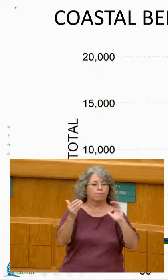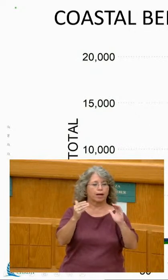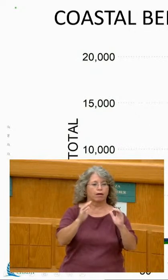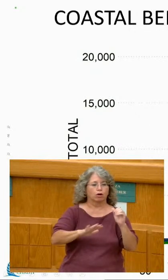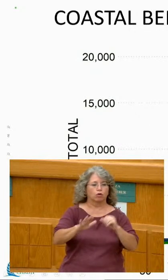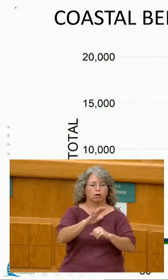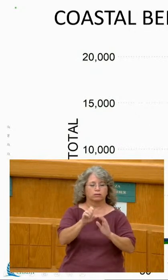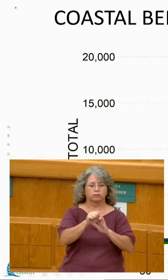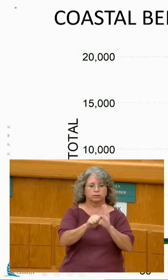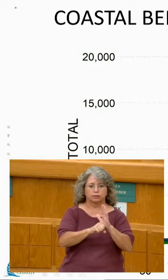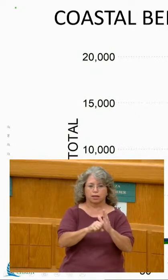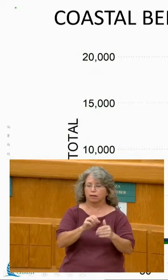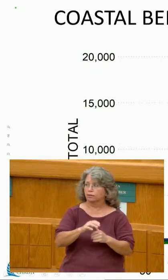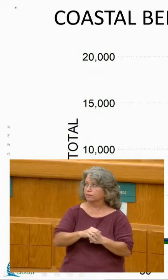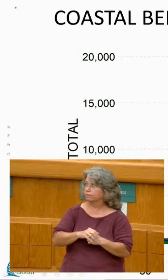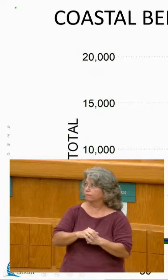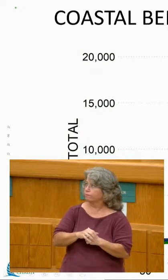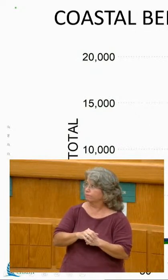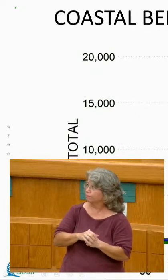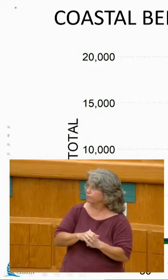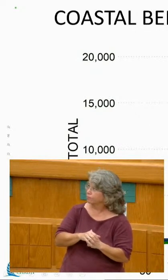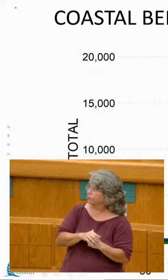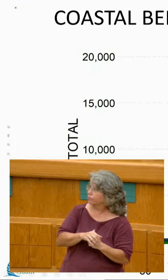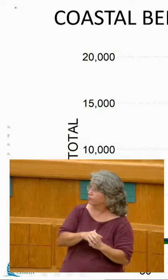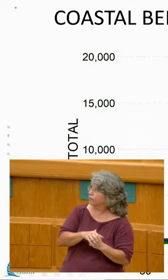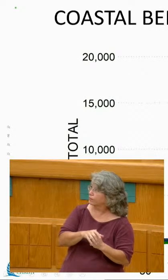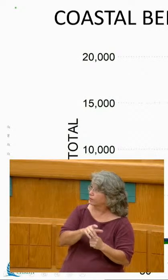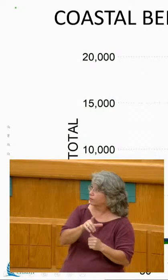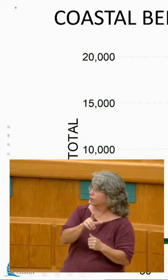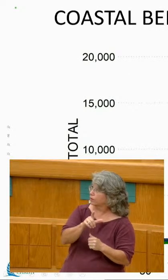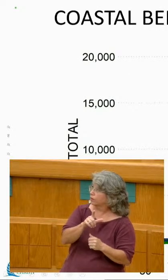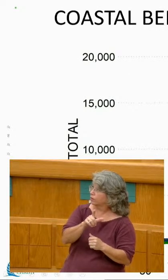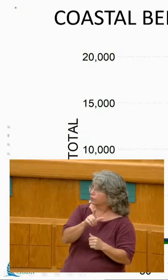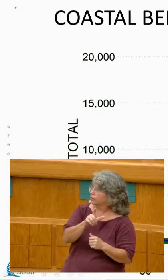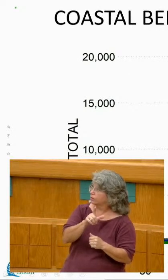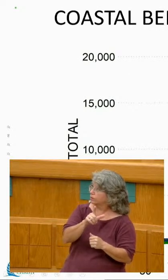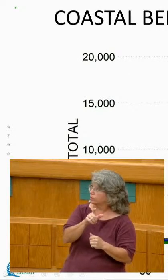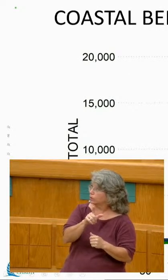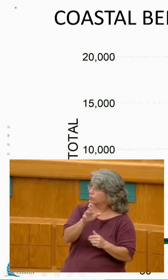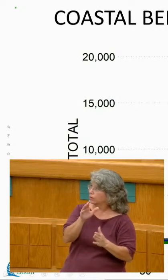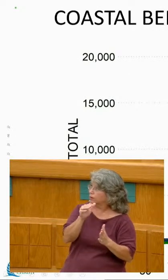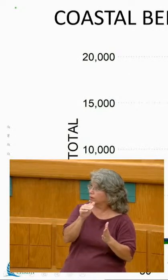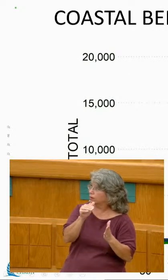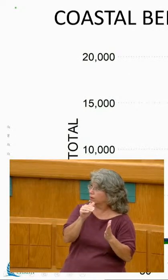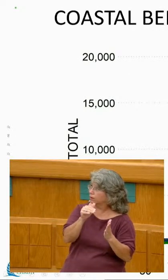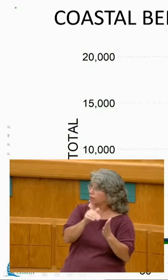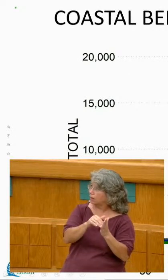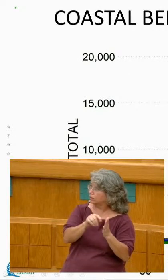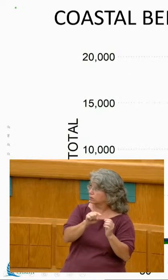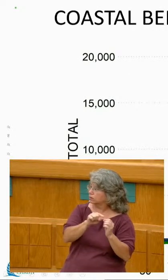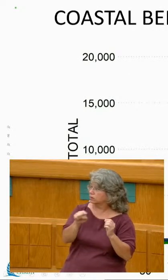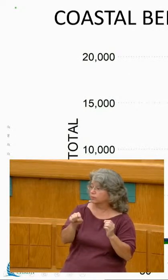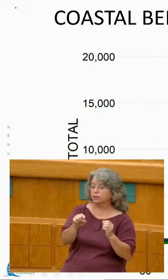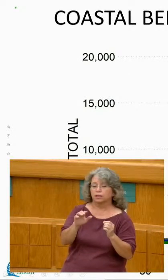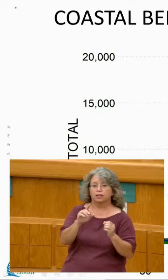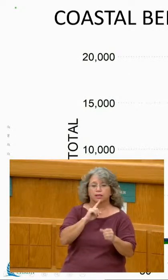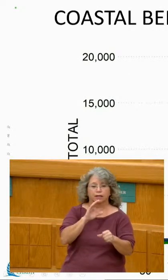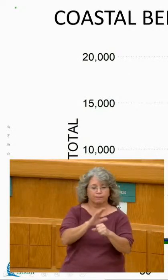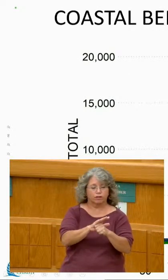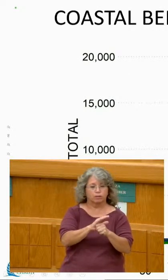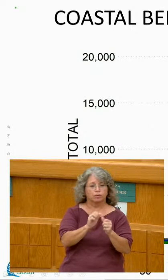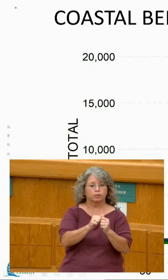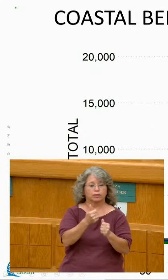22,240 total COVID-19 cases in the Coastal Bend area. Those are confirmed, with